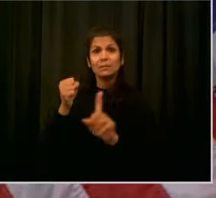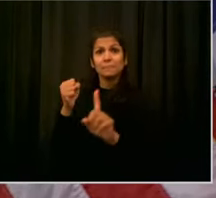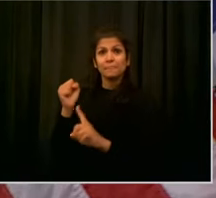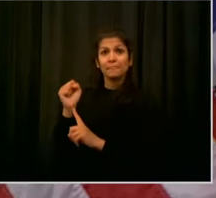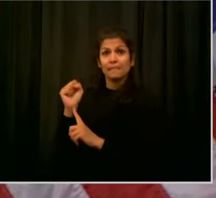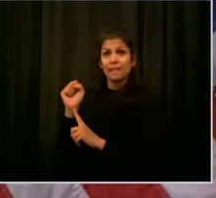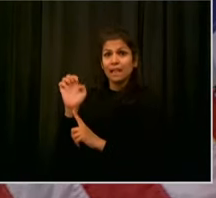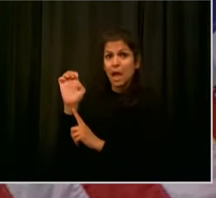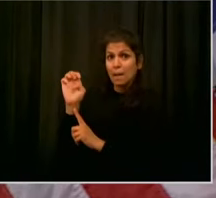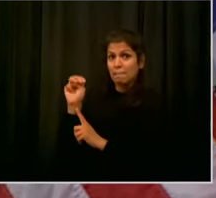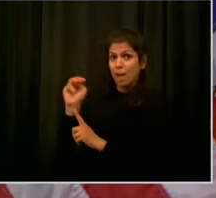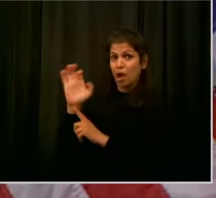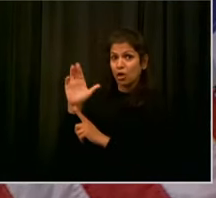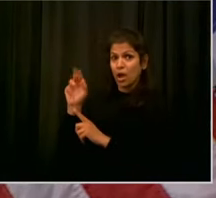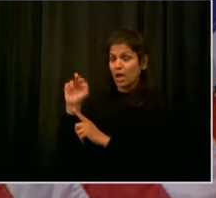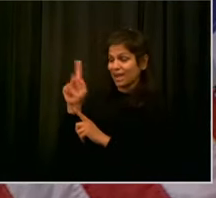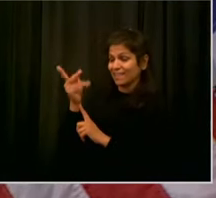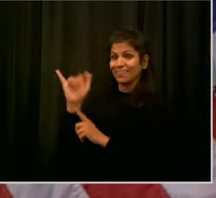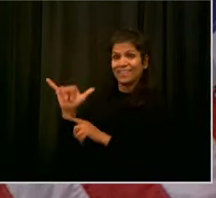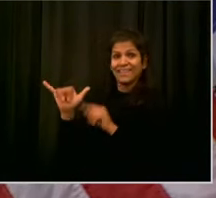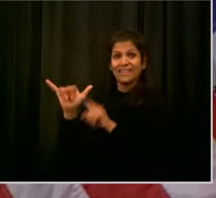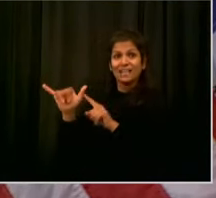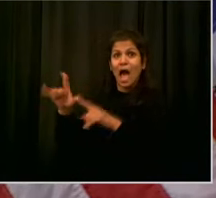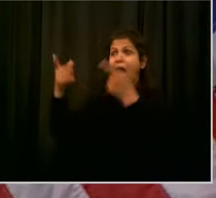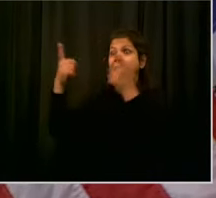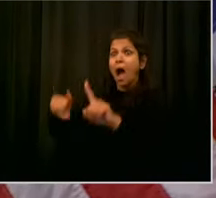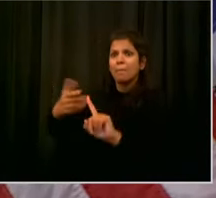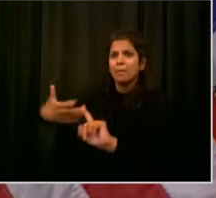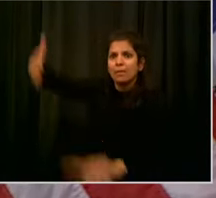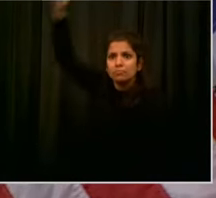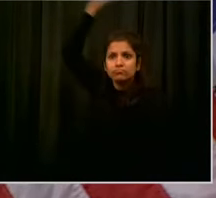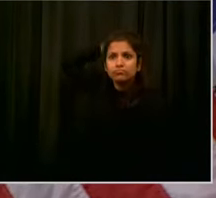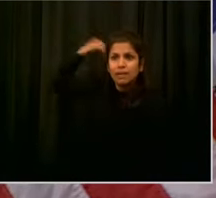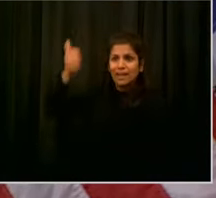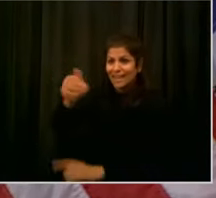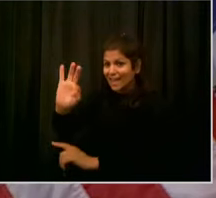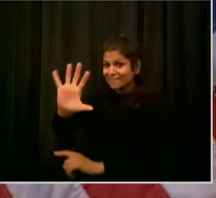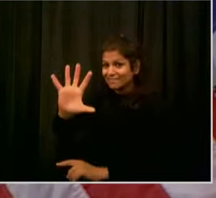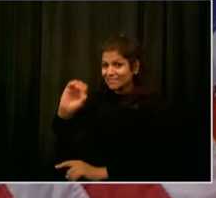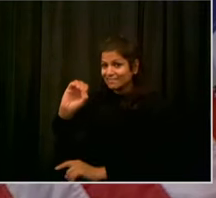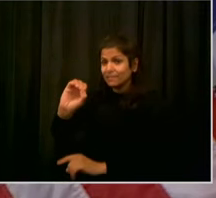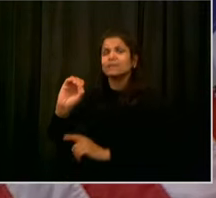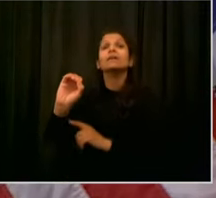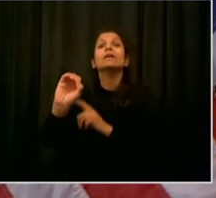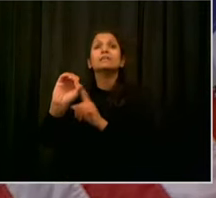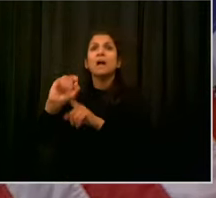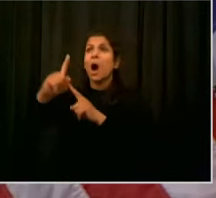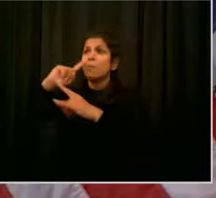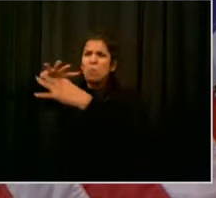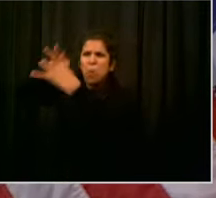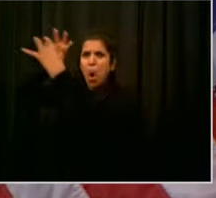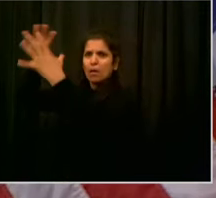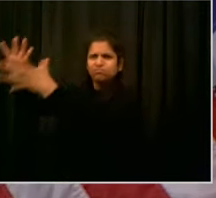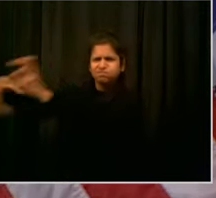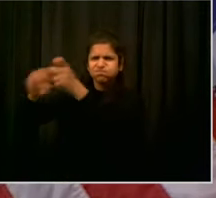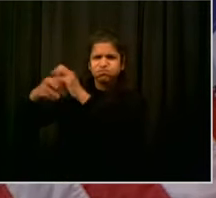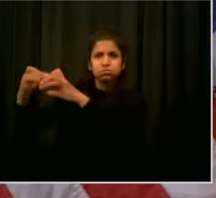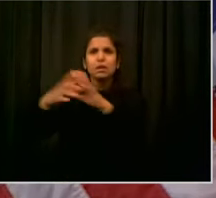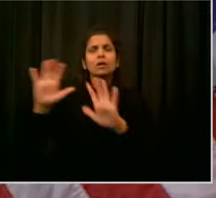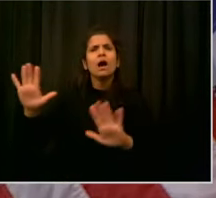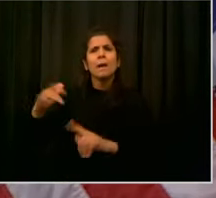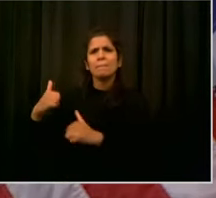United States Army that stood up and said no more and helped to end the McCarthy period.